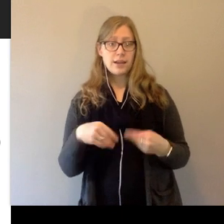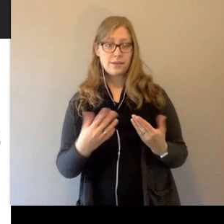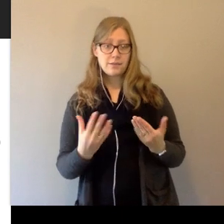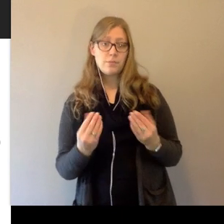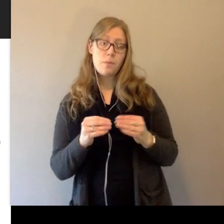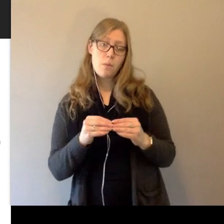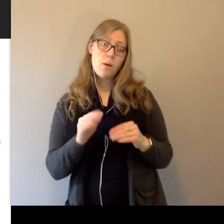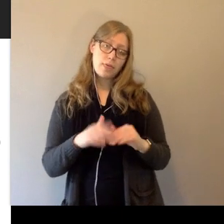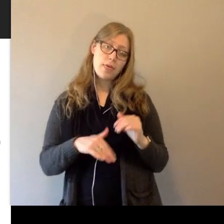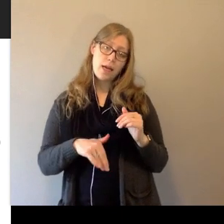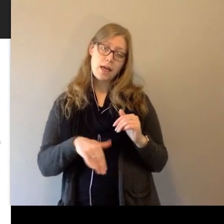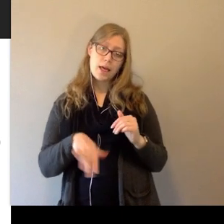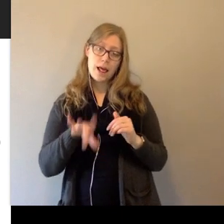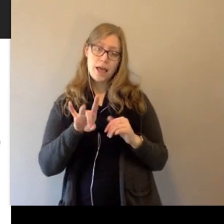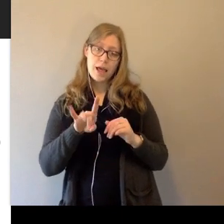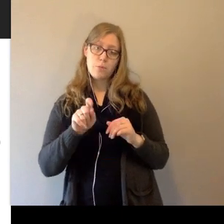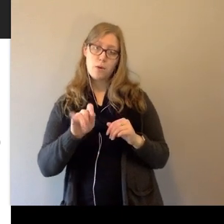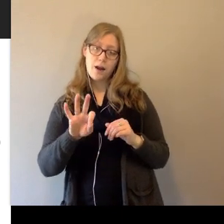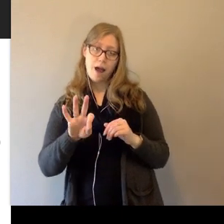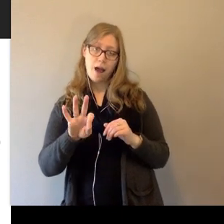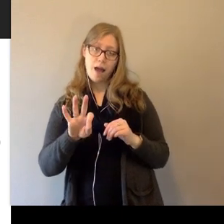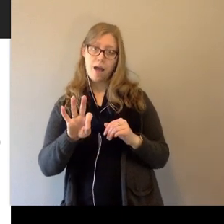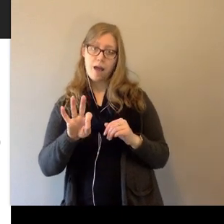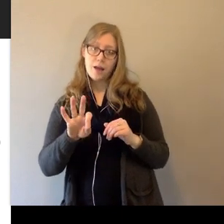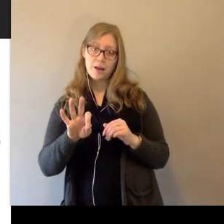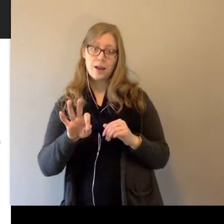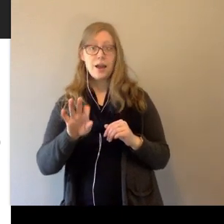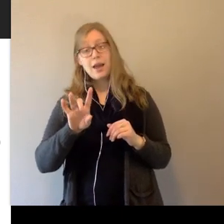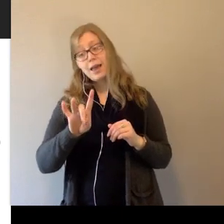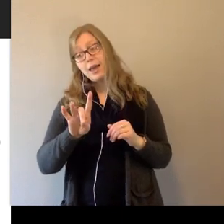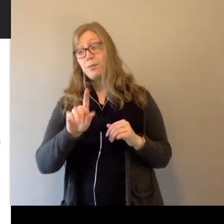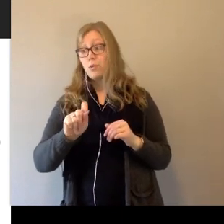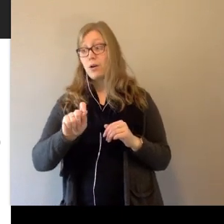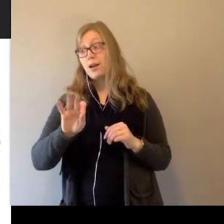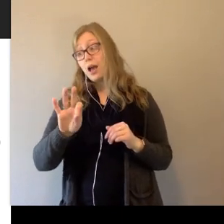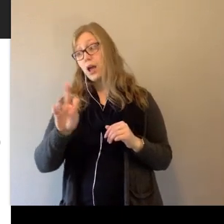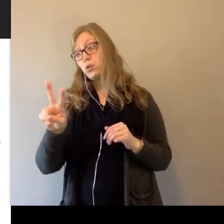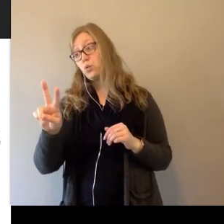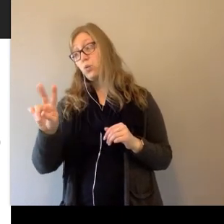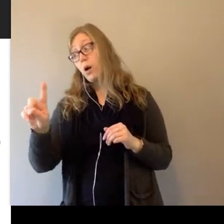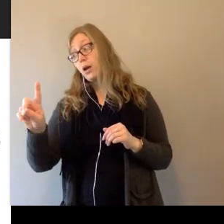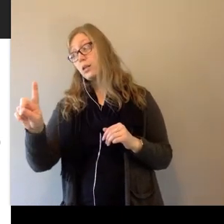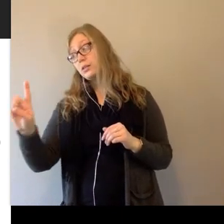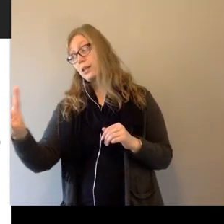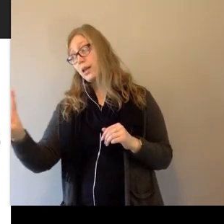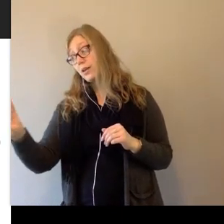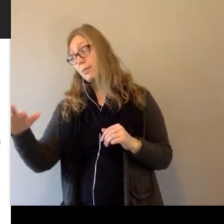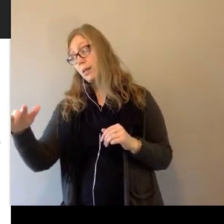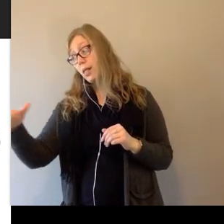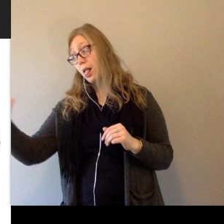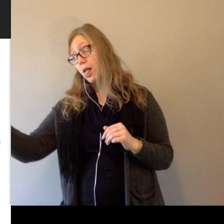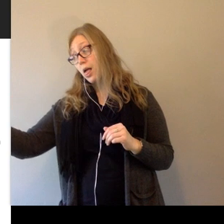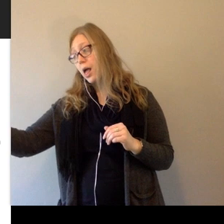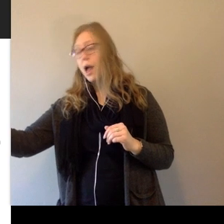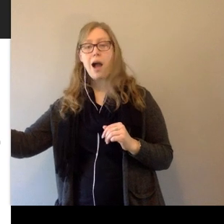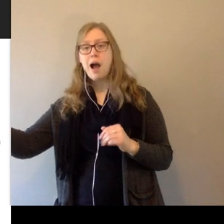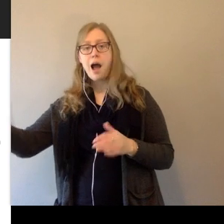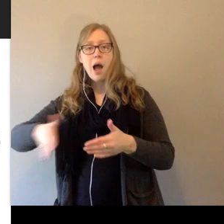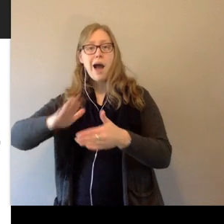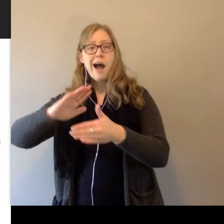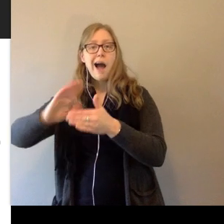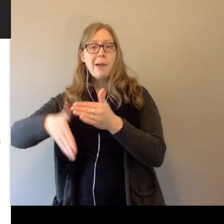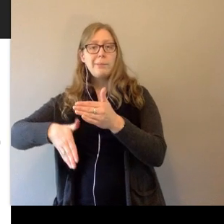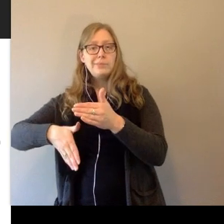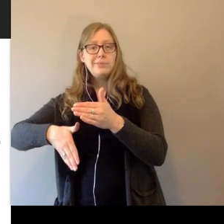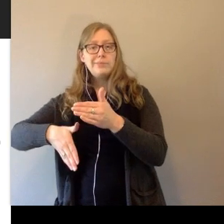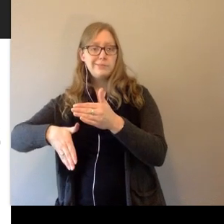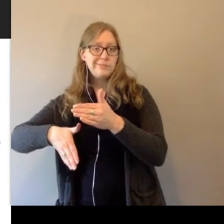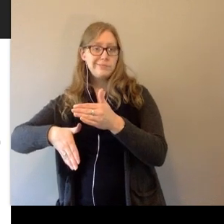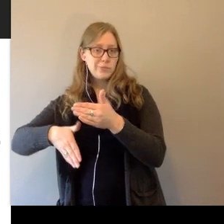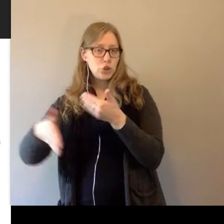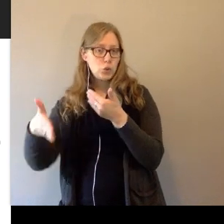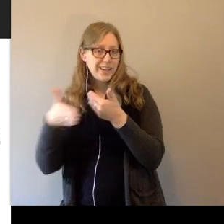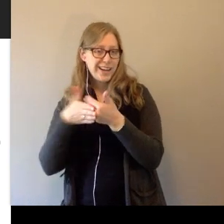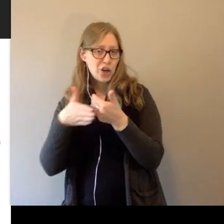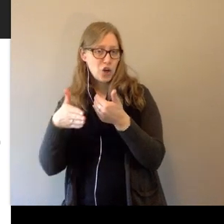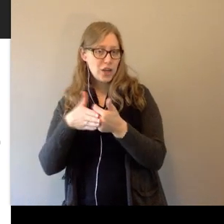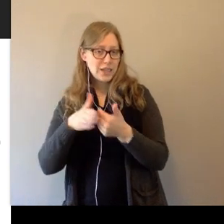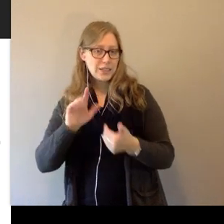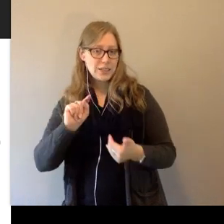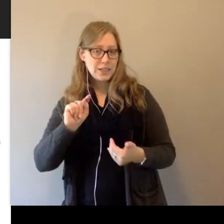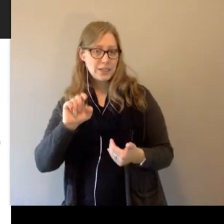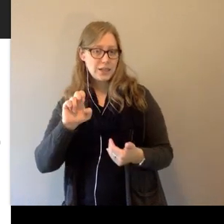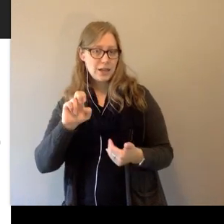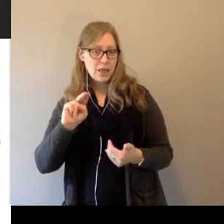than 8.9. It says 8.9217. And so we're rounding to the nearest tenth in this case. So